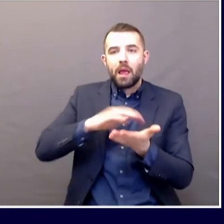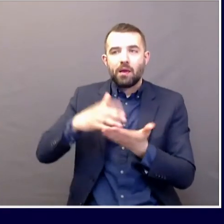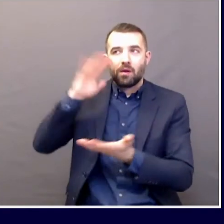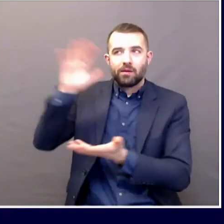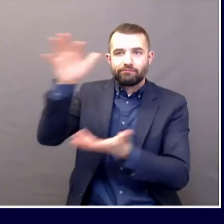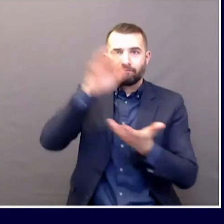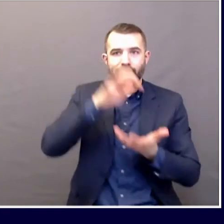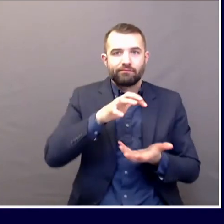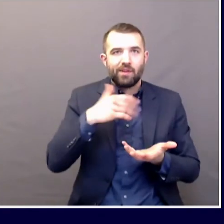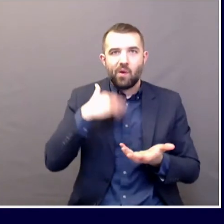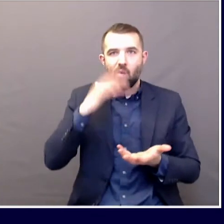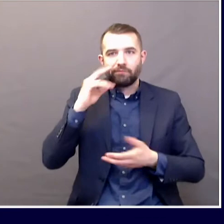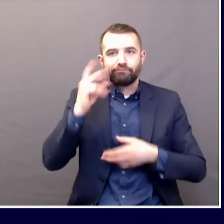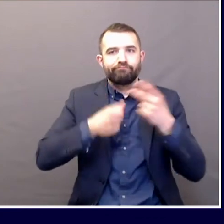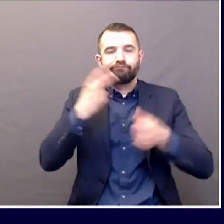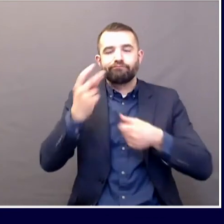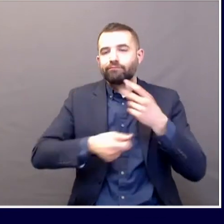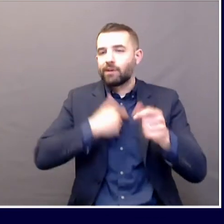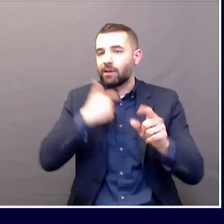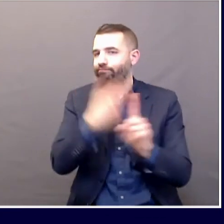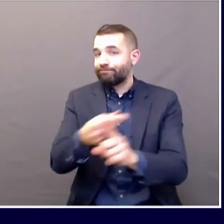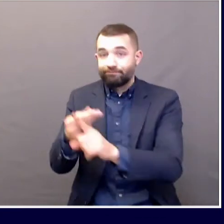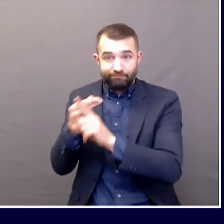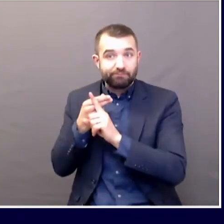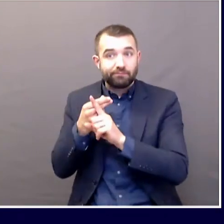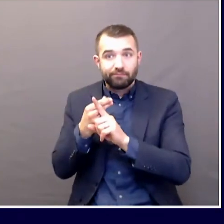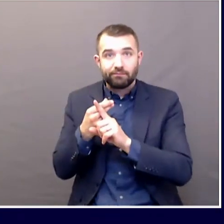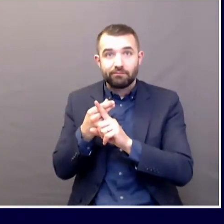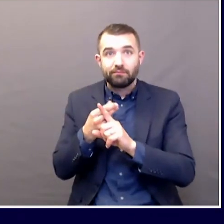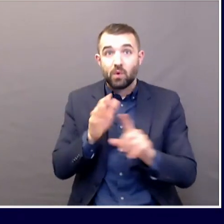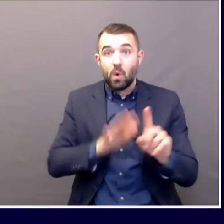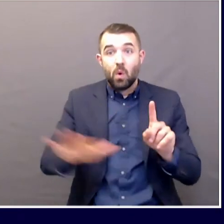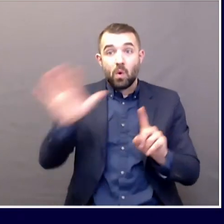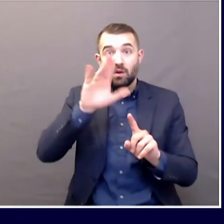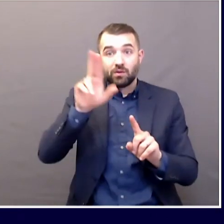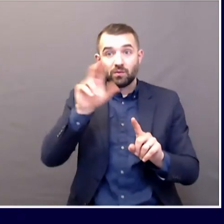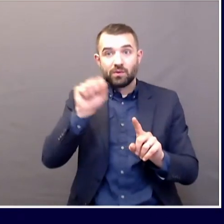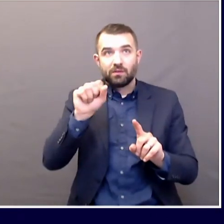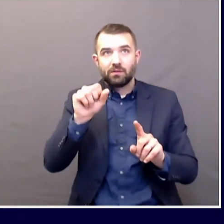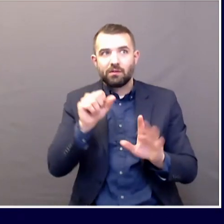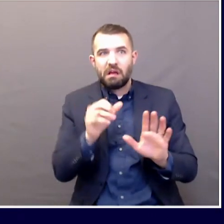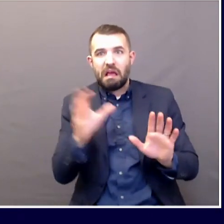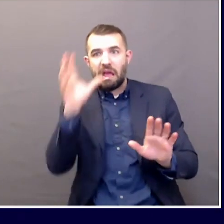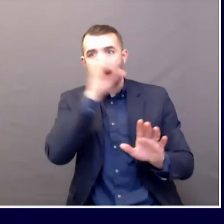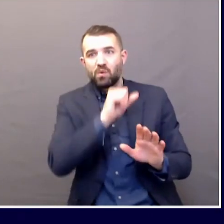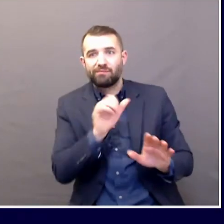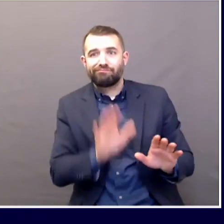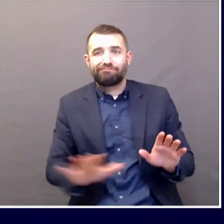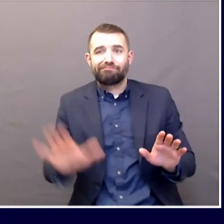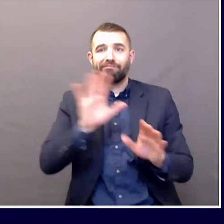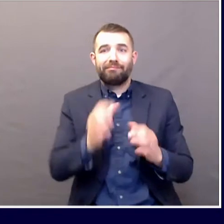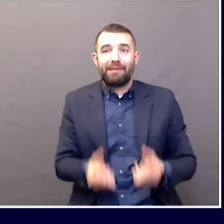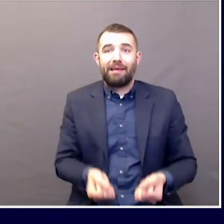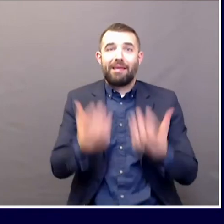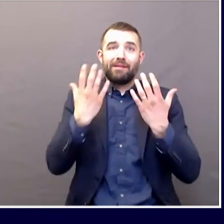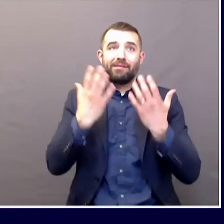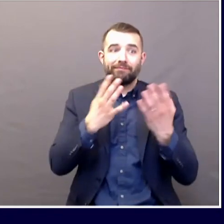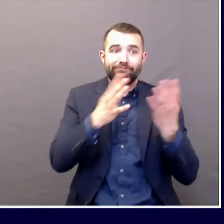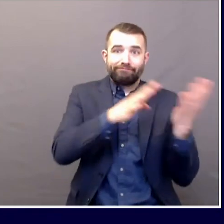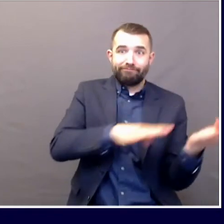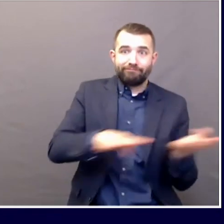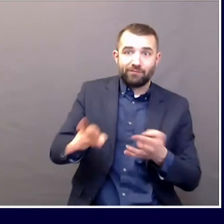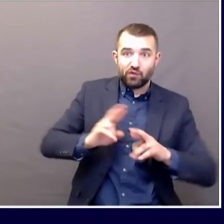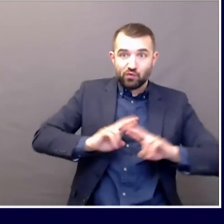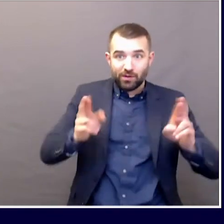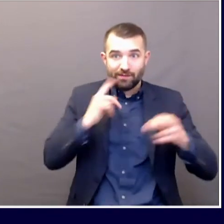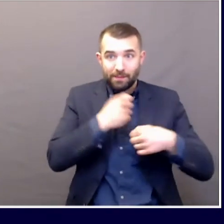There have been some national estimates for what the production looks like that is ready to go and start to be delivered. We're